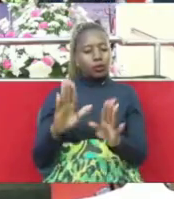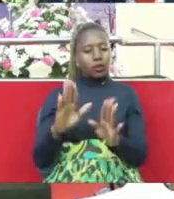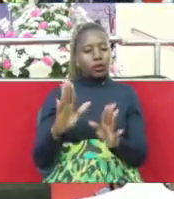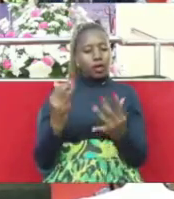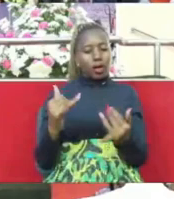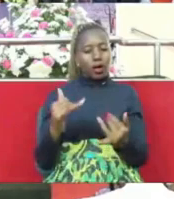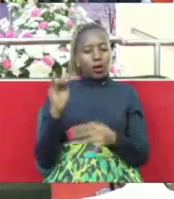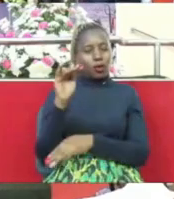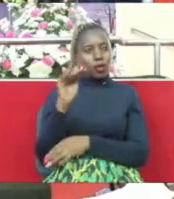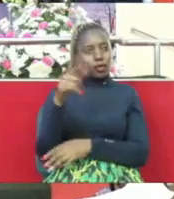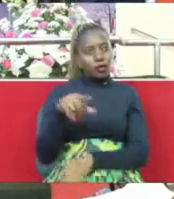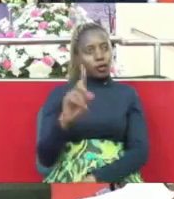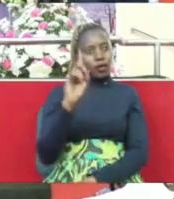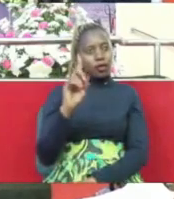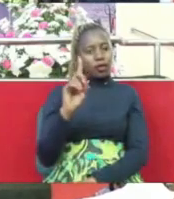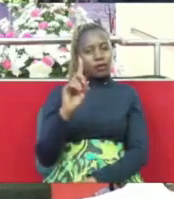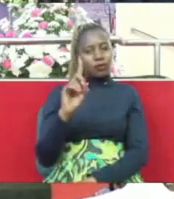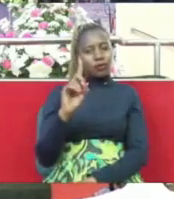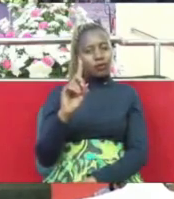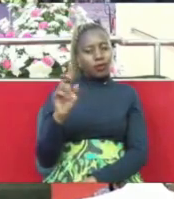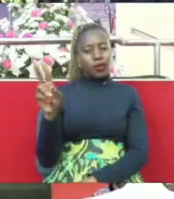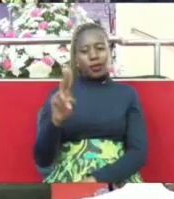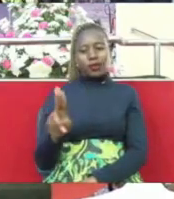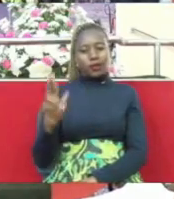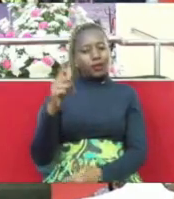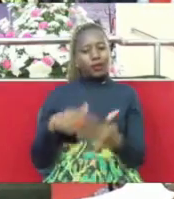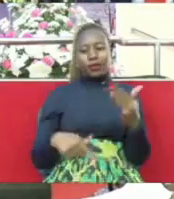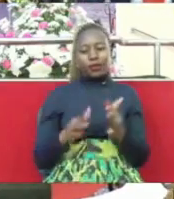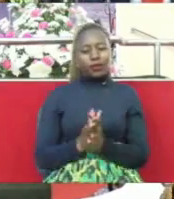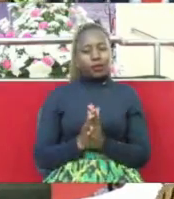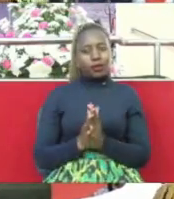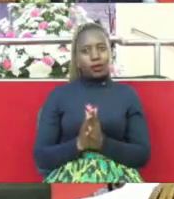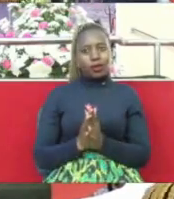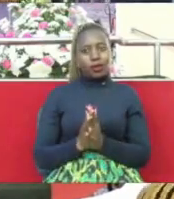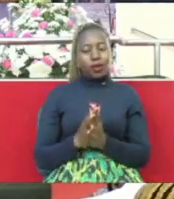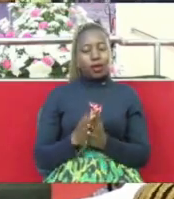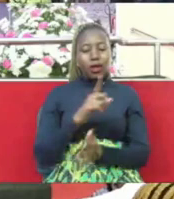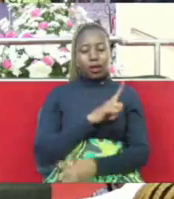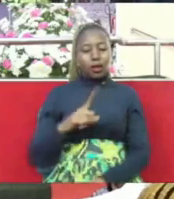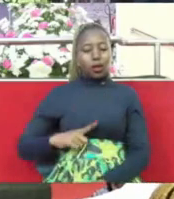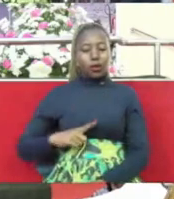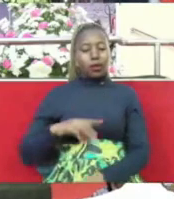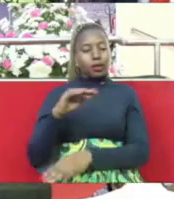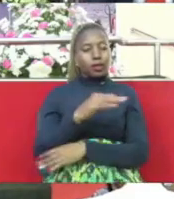Of what use is it? The Lord is saying, come. I'm still available for